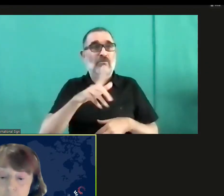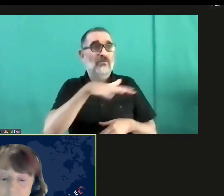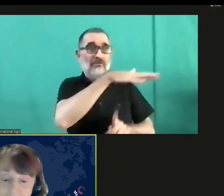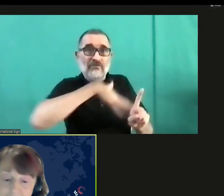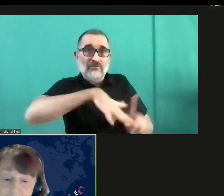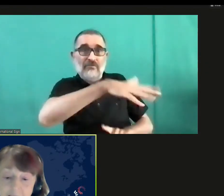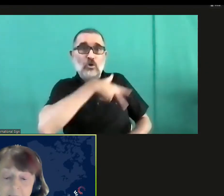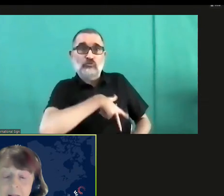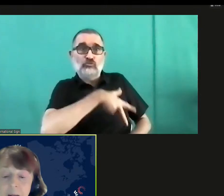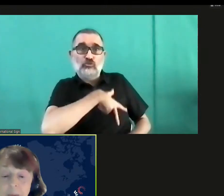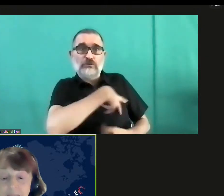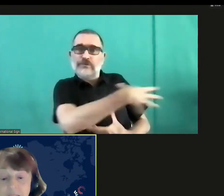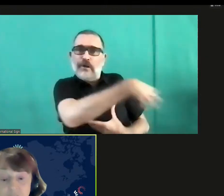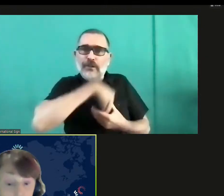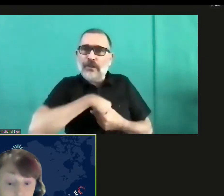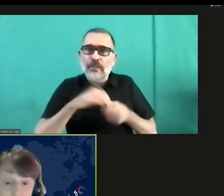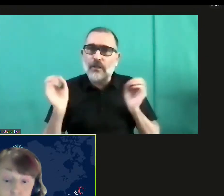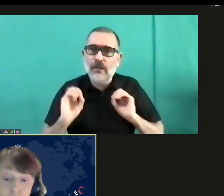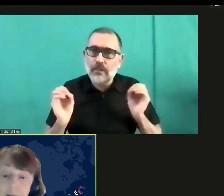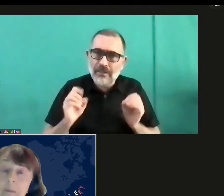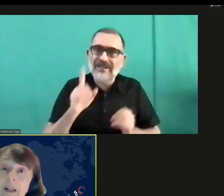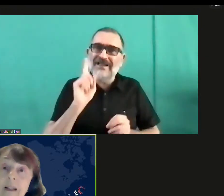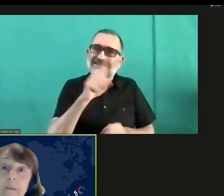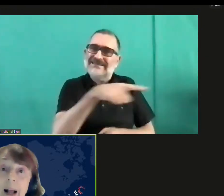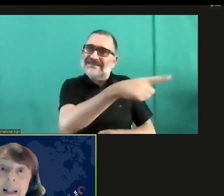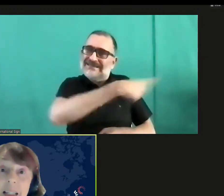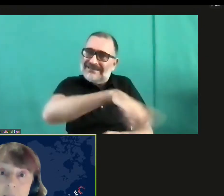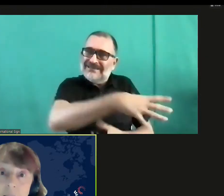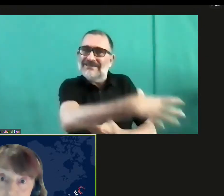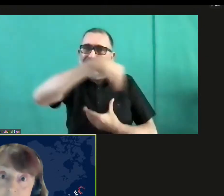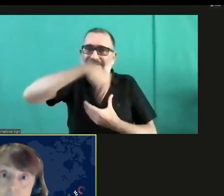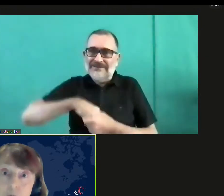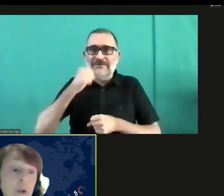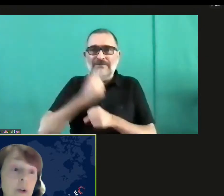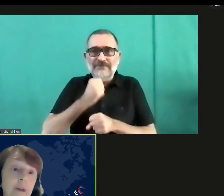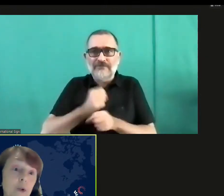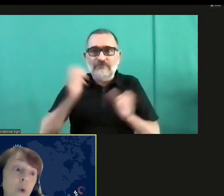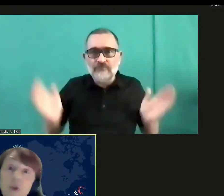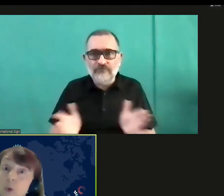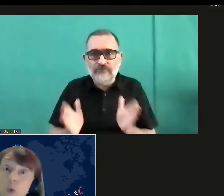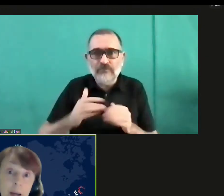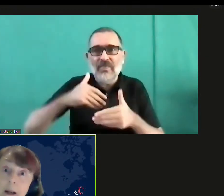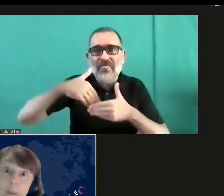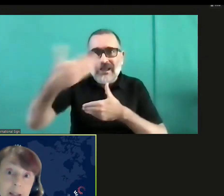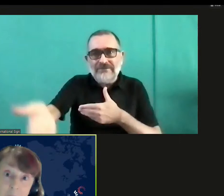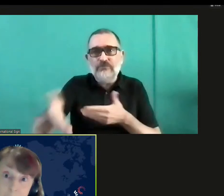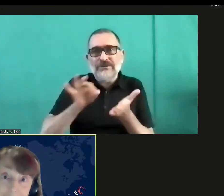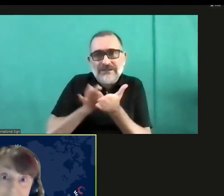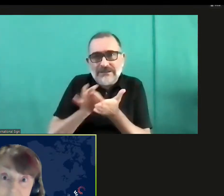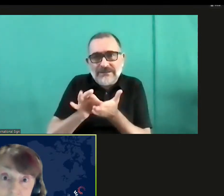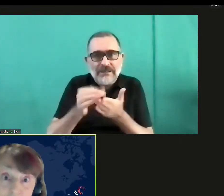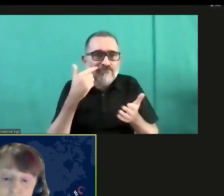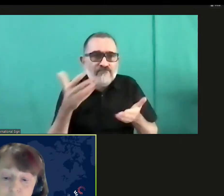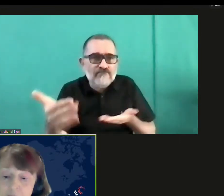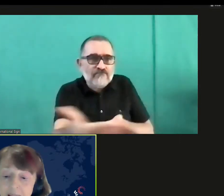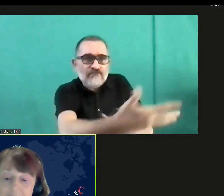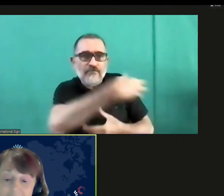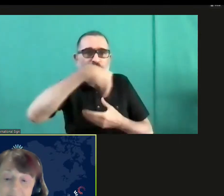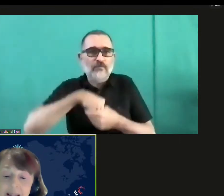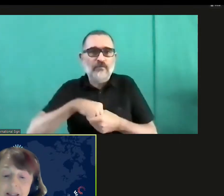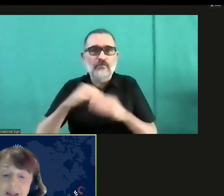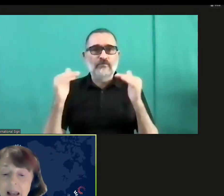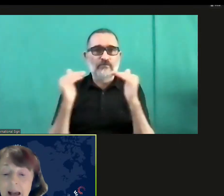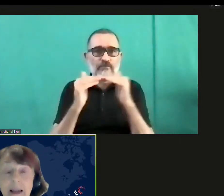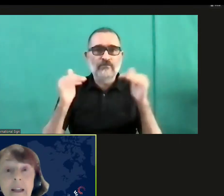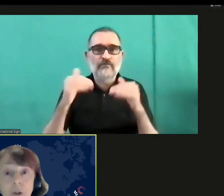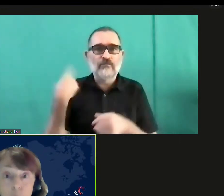to defend legislation that was under attack. And the main challenge, there is